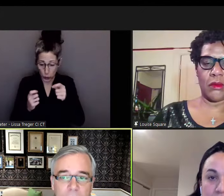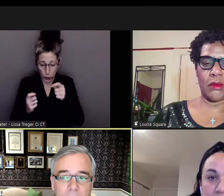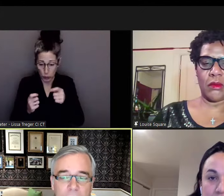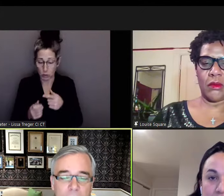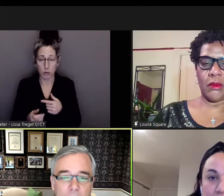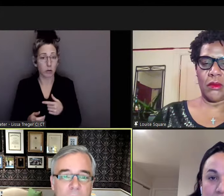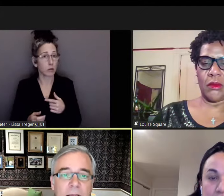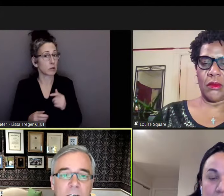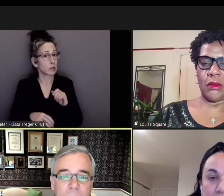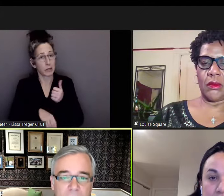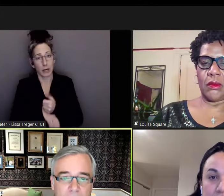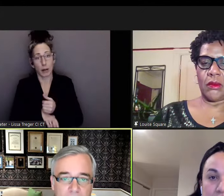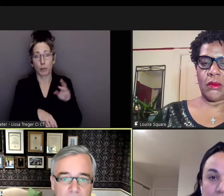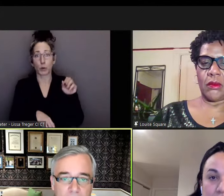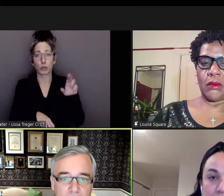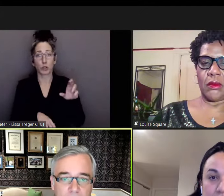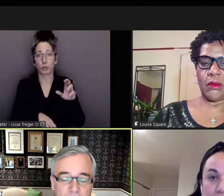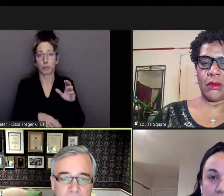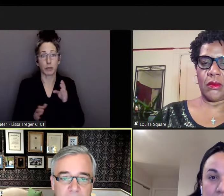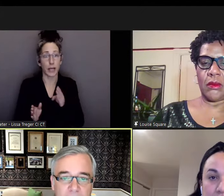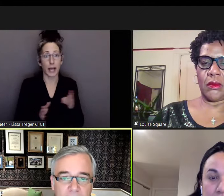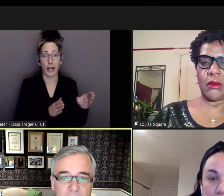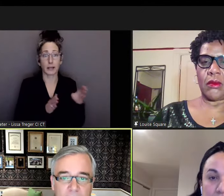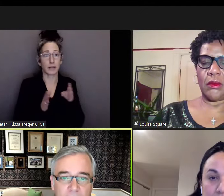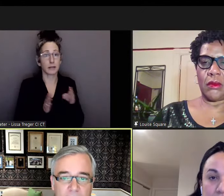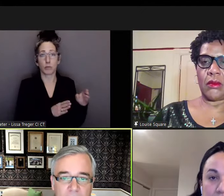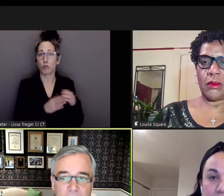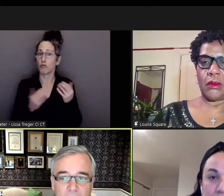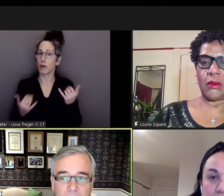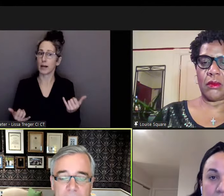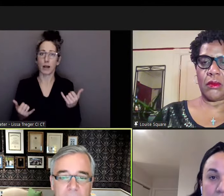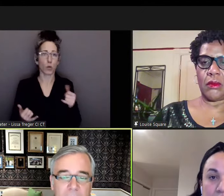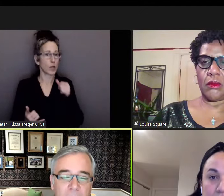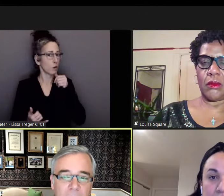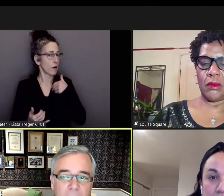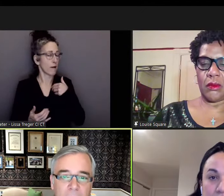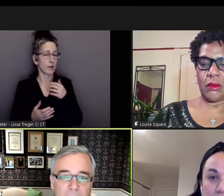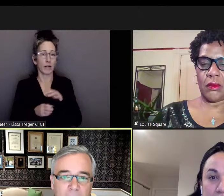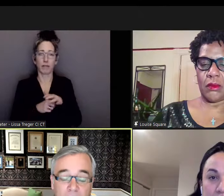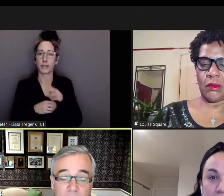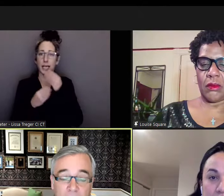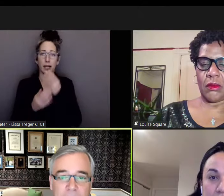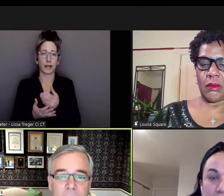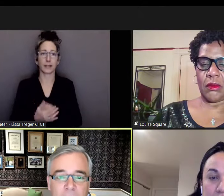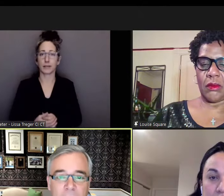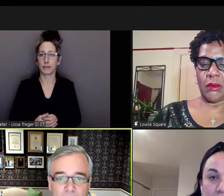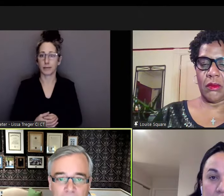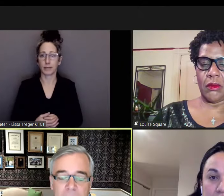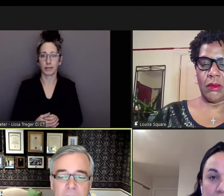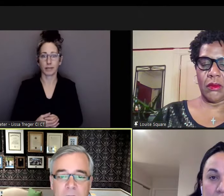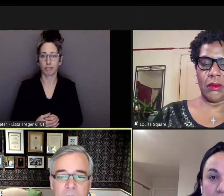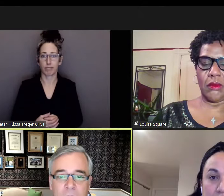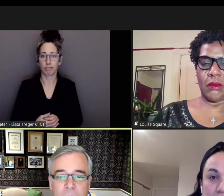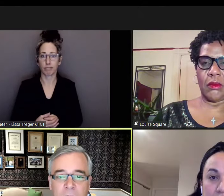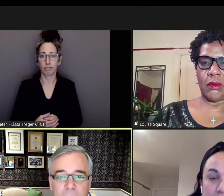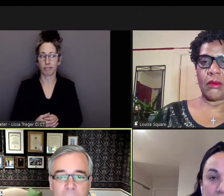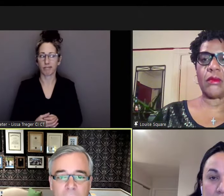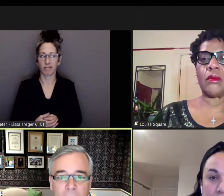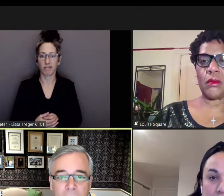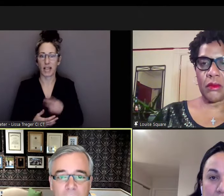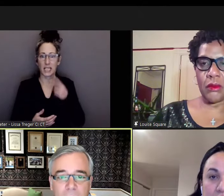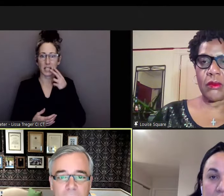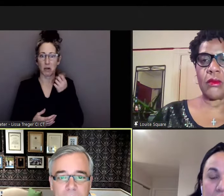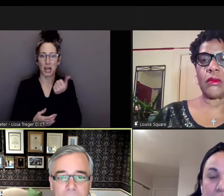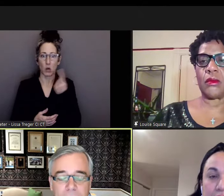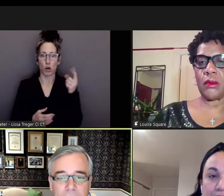But those are plans right now that we're putting together. We don't have data, and I don't think anybody could honestly answer your question right